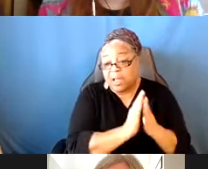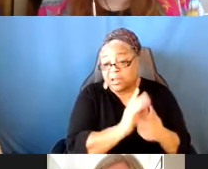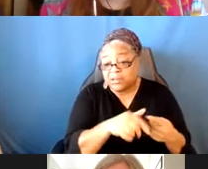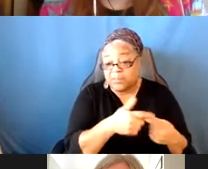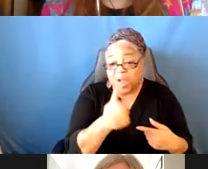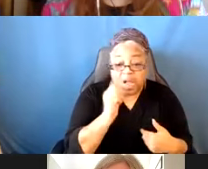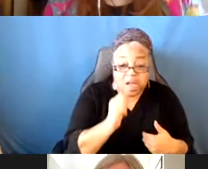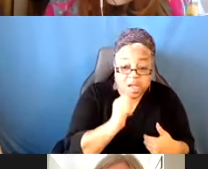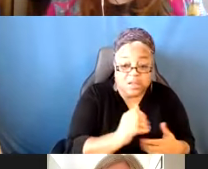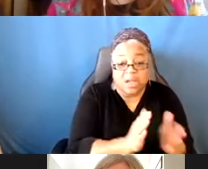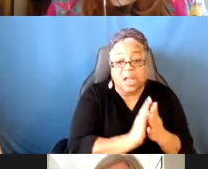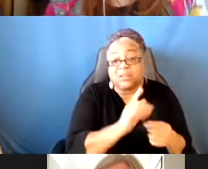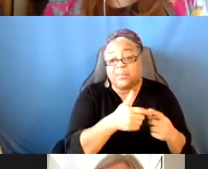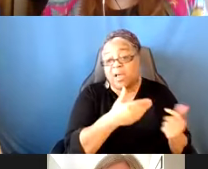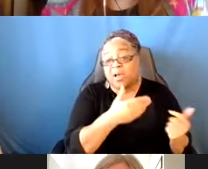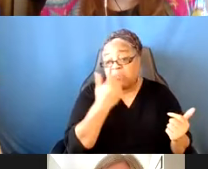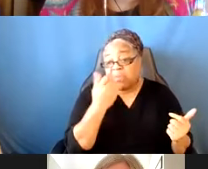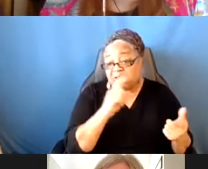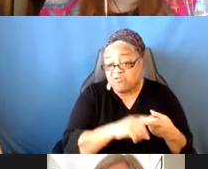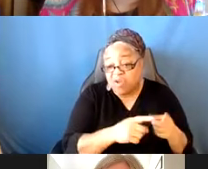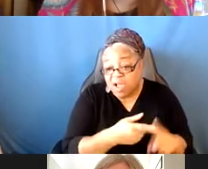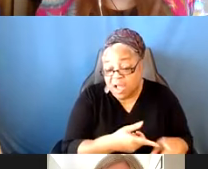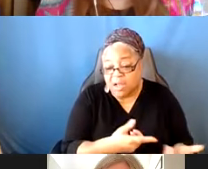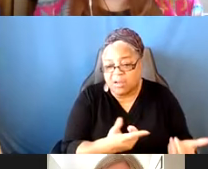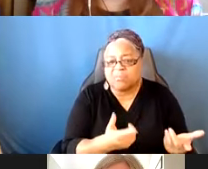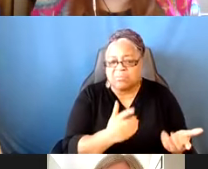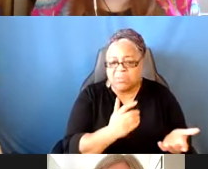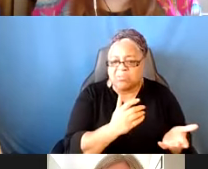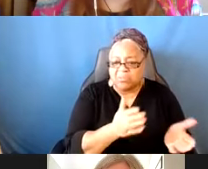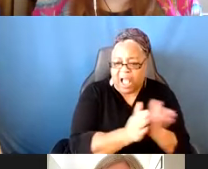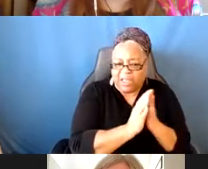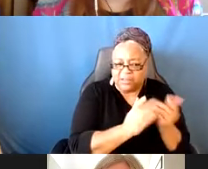can they do for you? What were they able to do last time when you left?